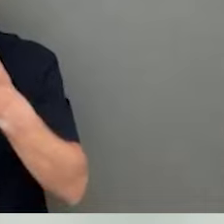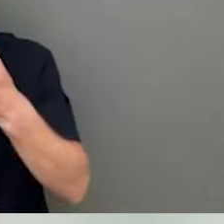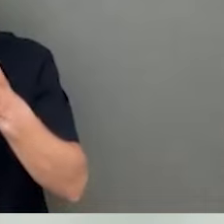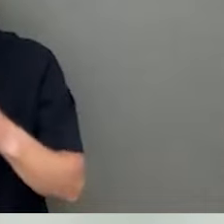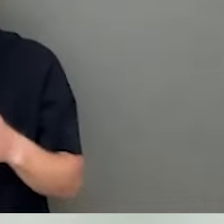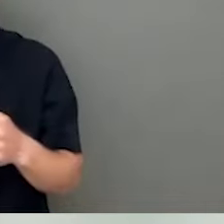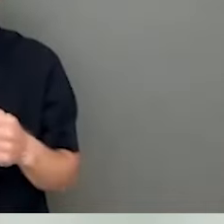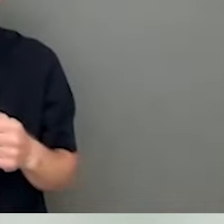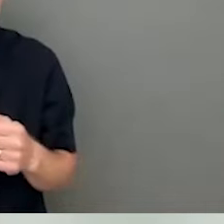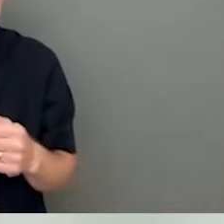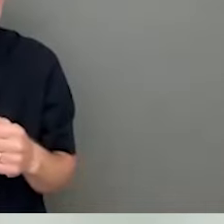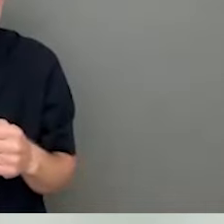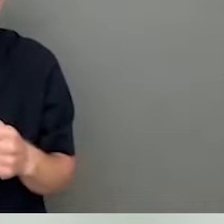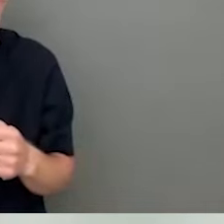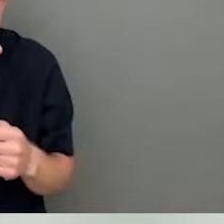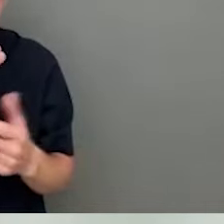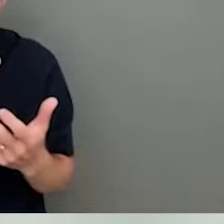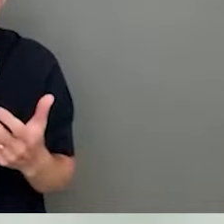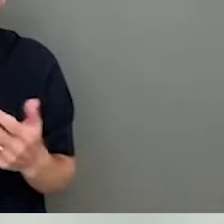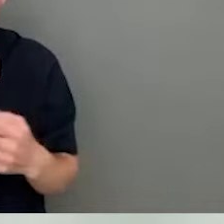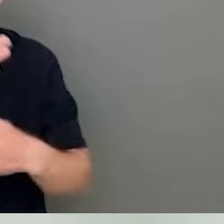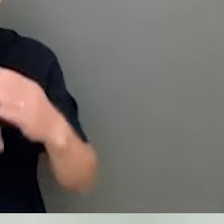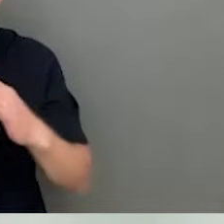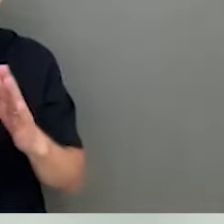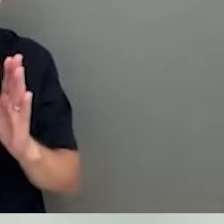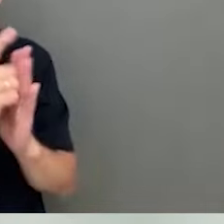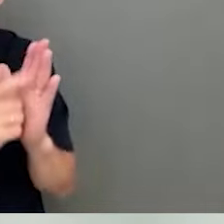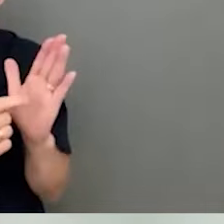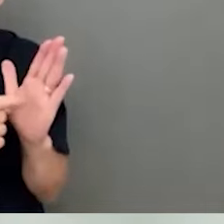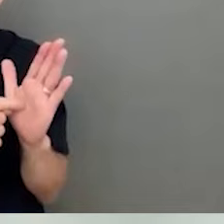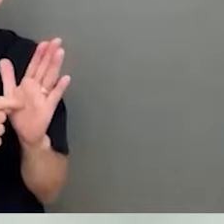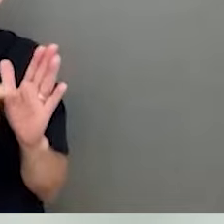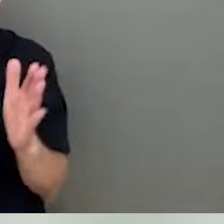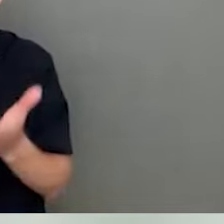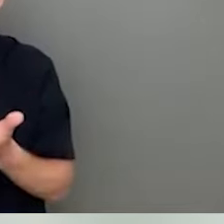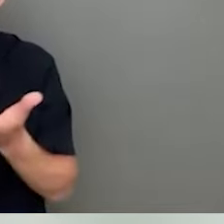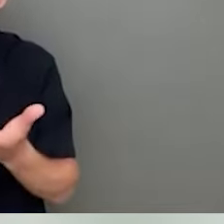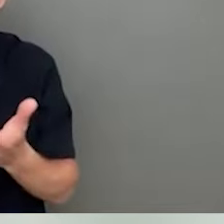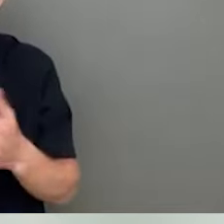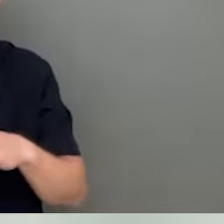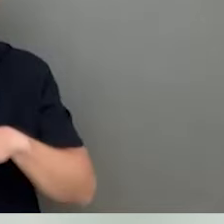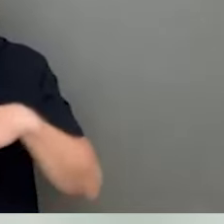disability legislation, a fund is established and there is maybe quite a long list of sources of funding,